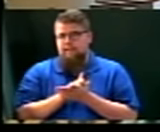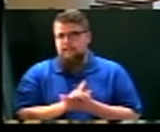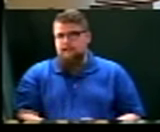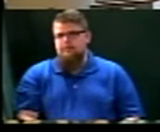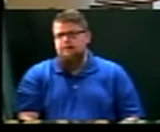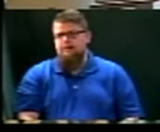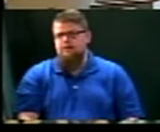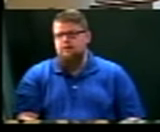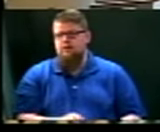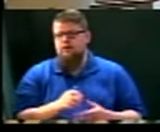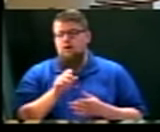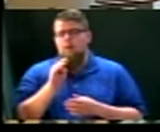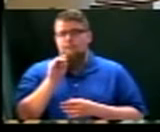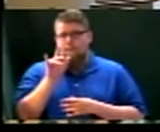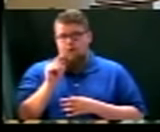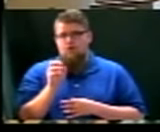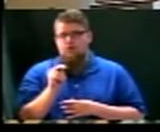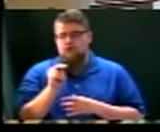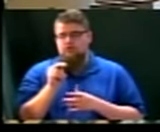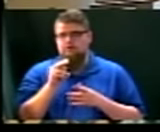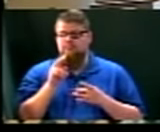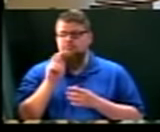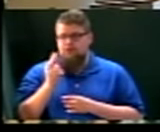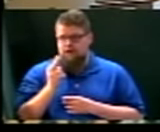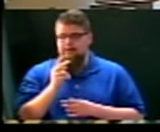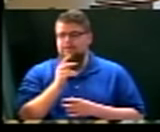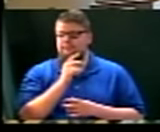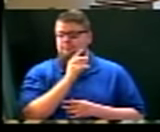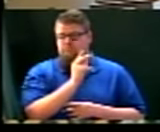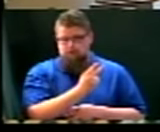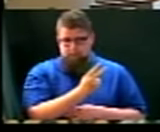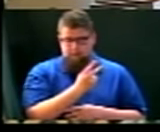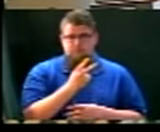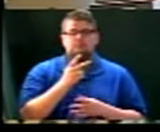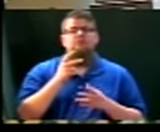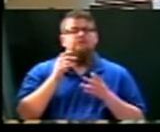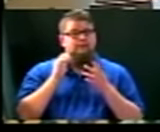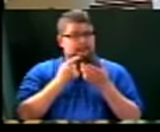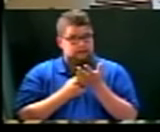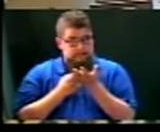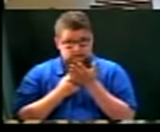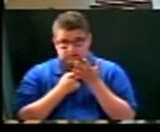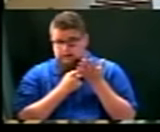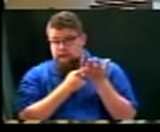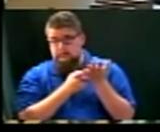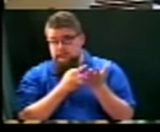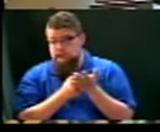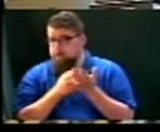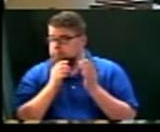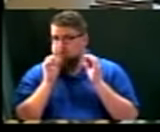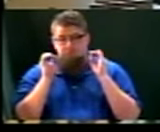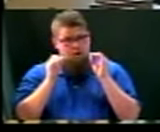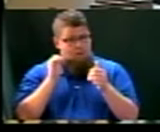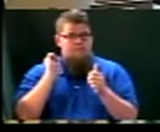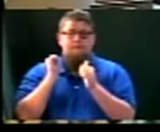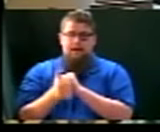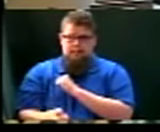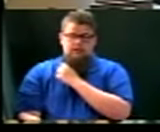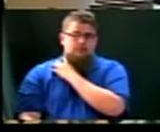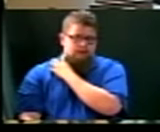Second. Okay, motion by Ms. Etheridge, seconded by Ms. Horn. Any discussion? Okay, all in favor say